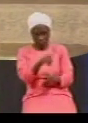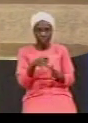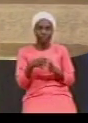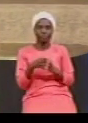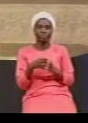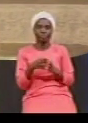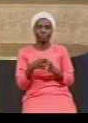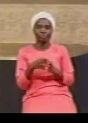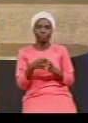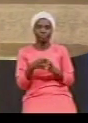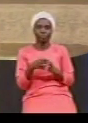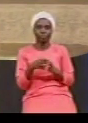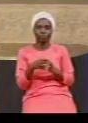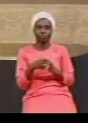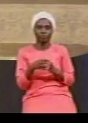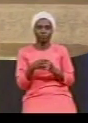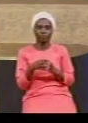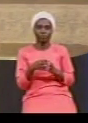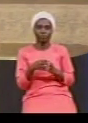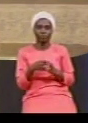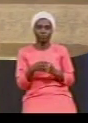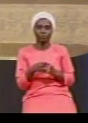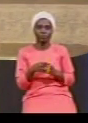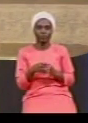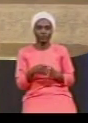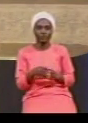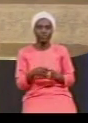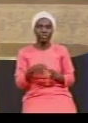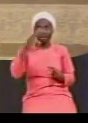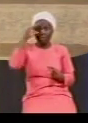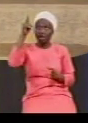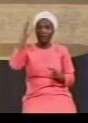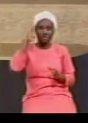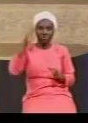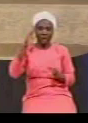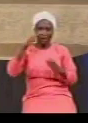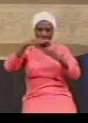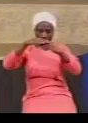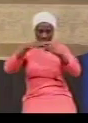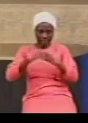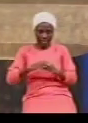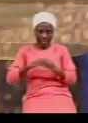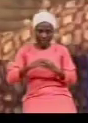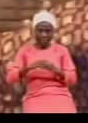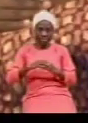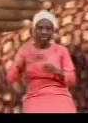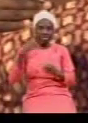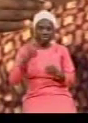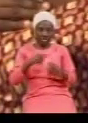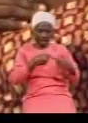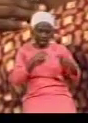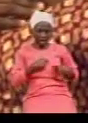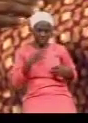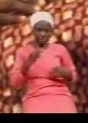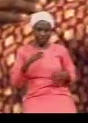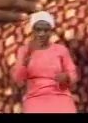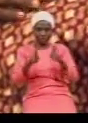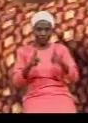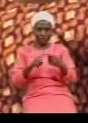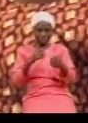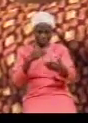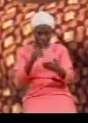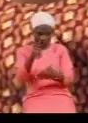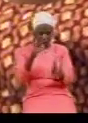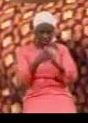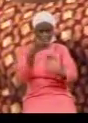He will bend the hearts of the people towards you. He will bend the minds of the people towards